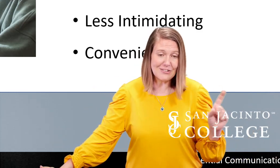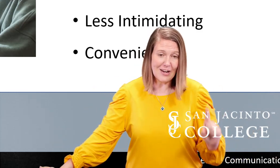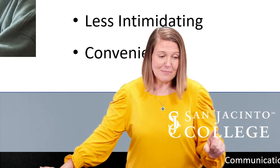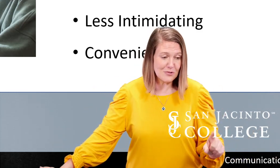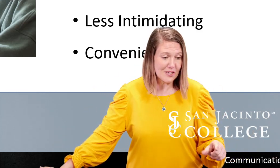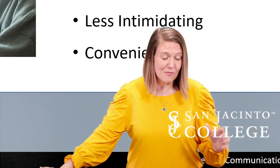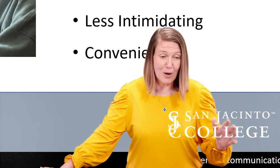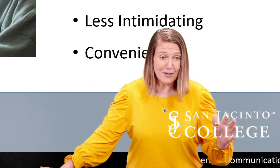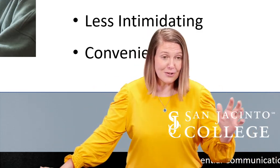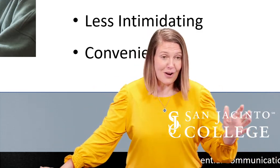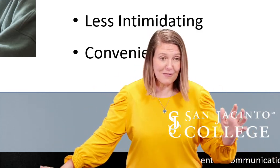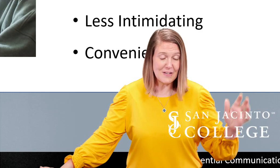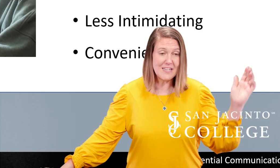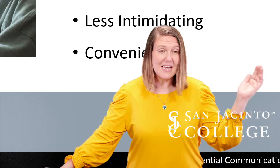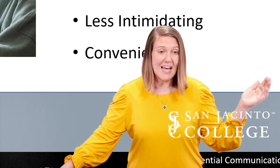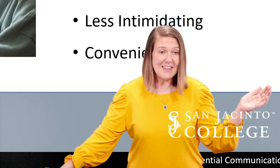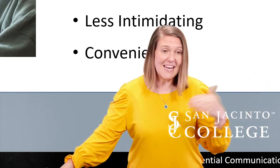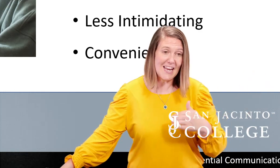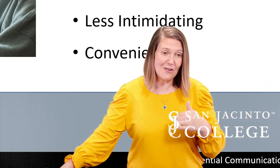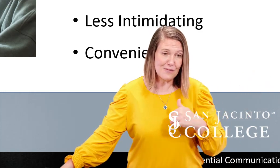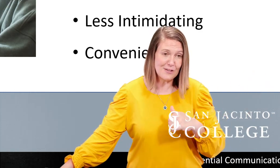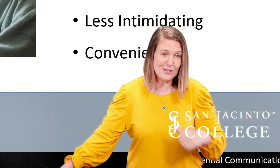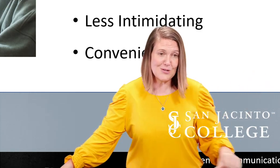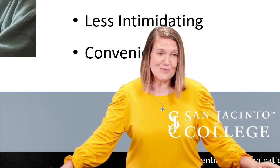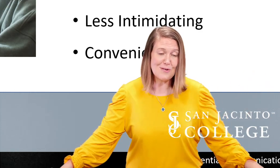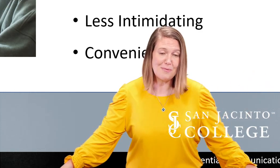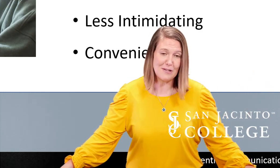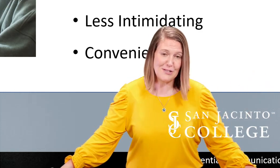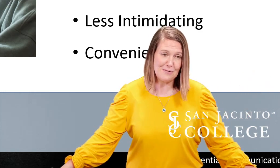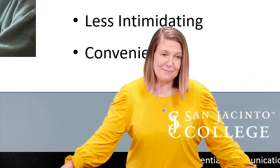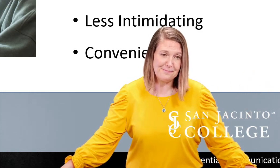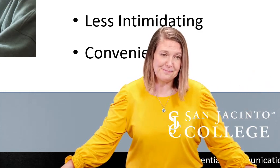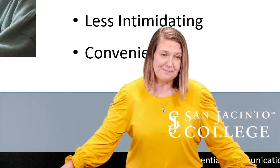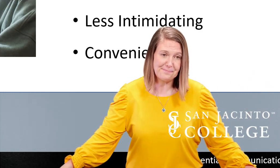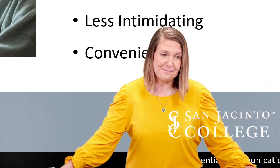break, grab a drink of water, coffee, and then head over to part 2.